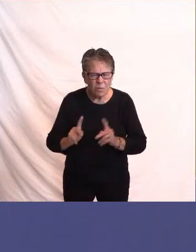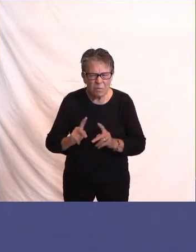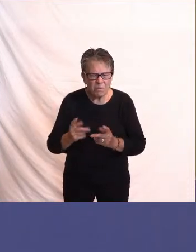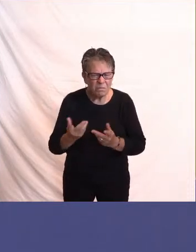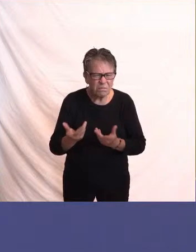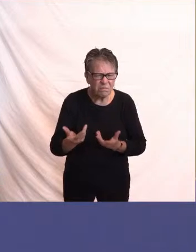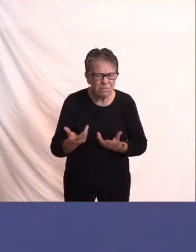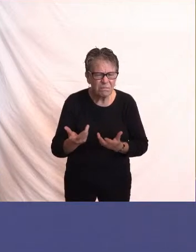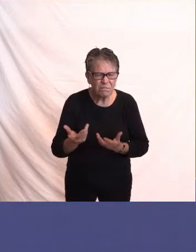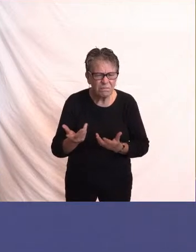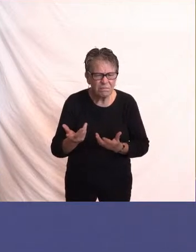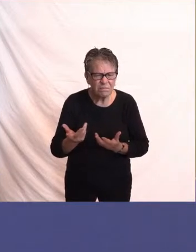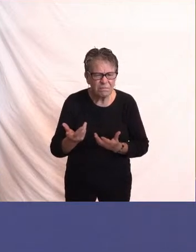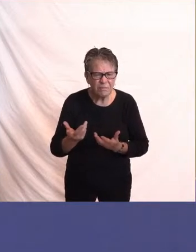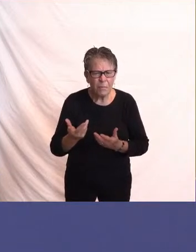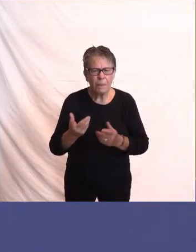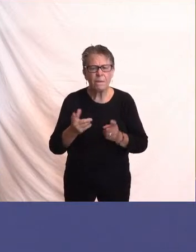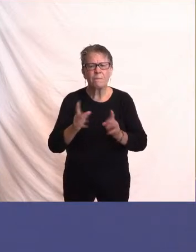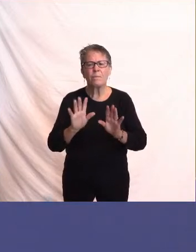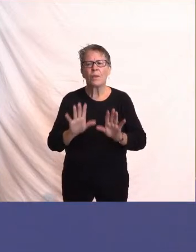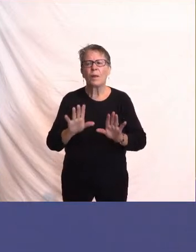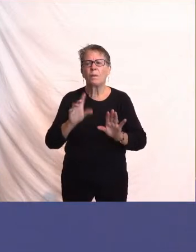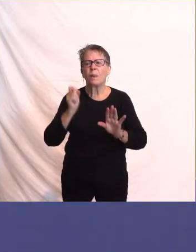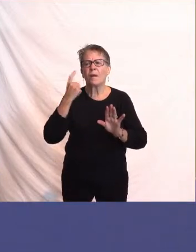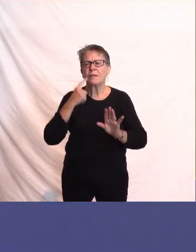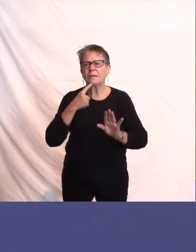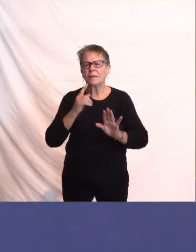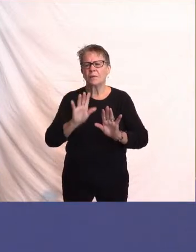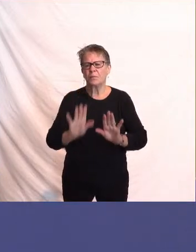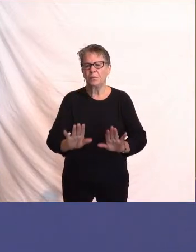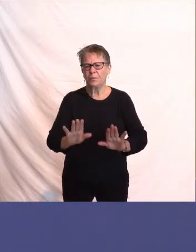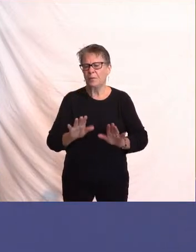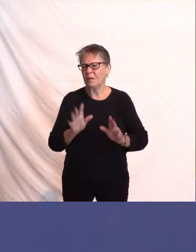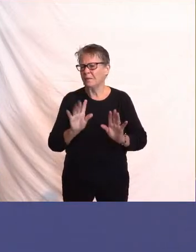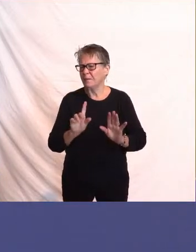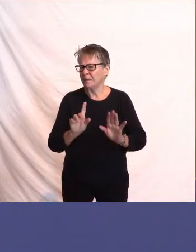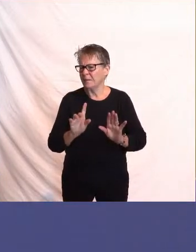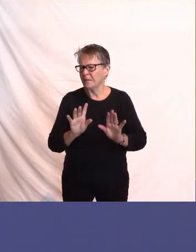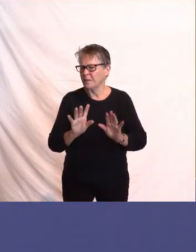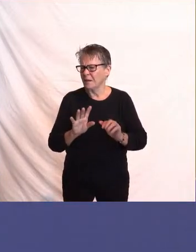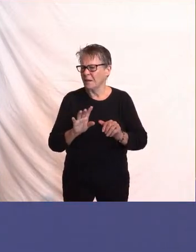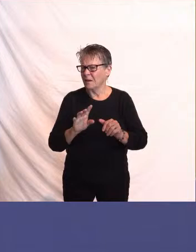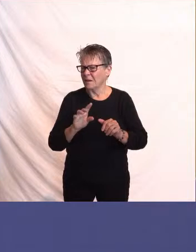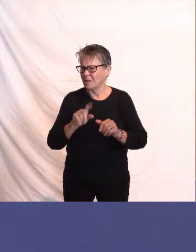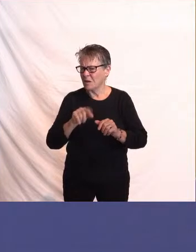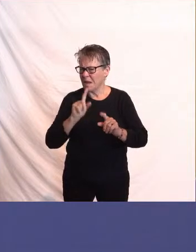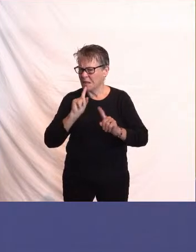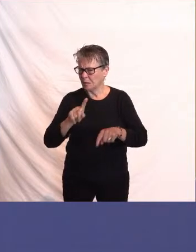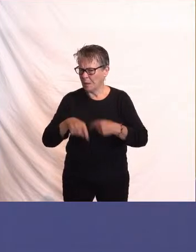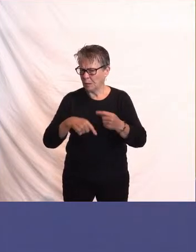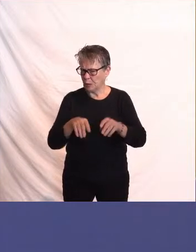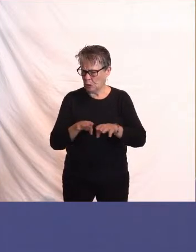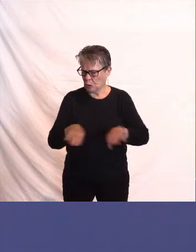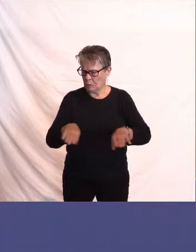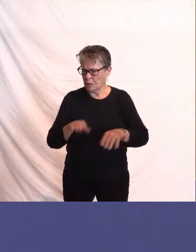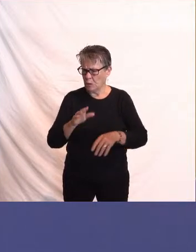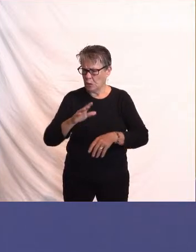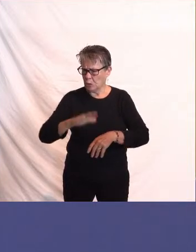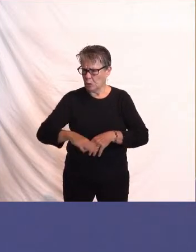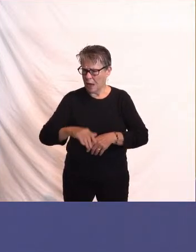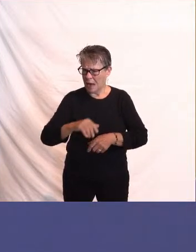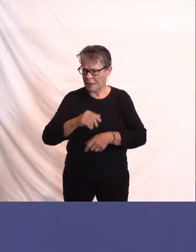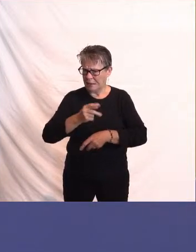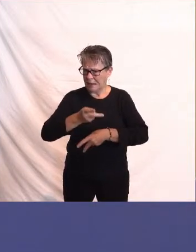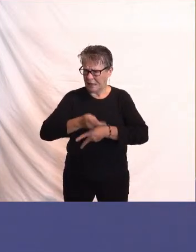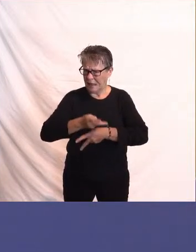we've got an empirical answer on how it's going with child care, but we do know that overwhelmingly, like everything else, folks